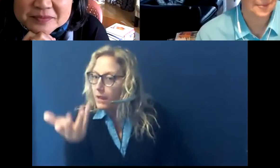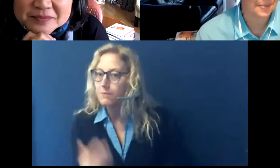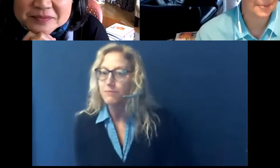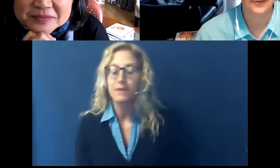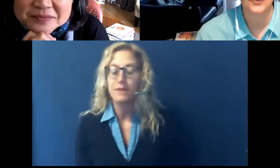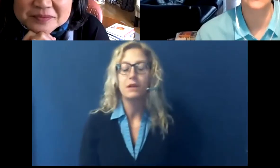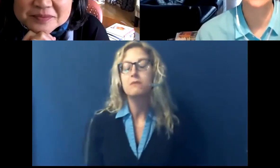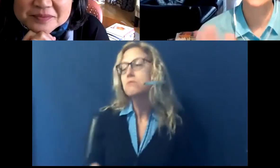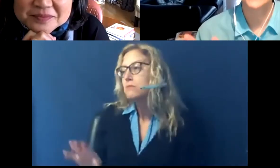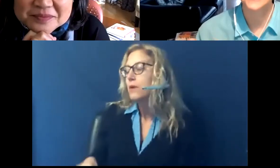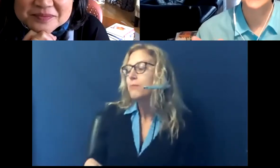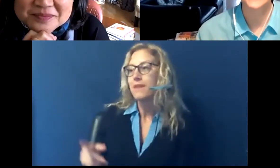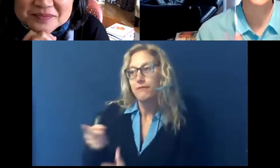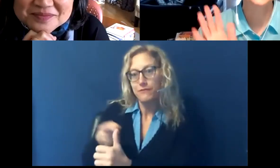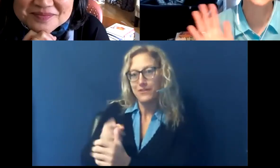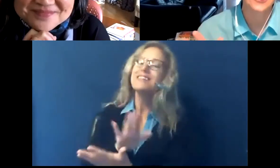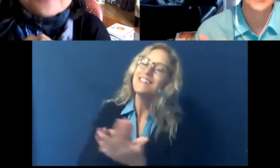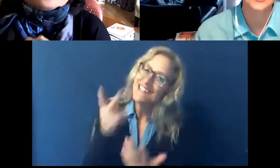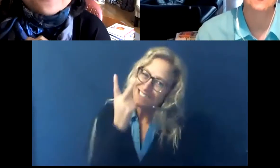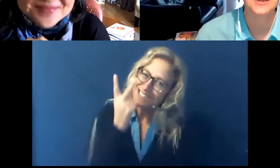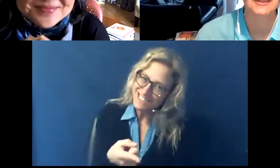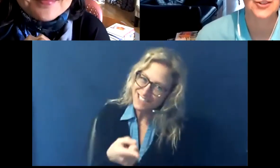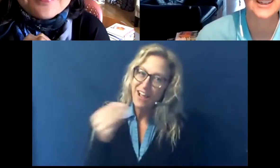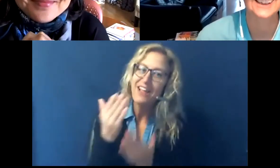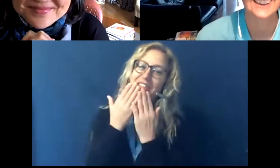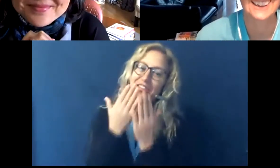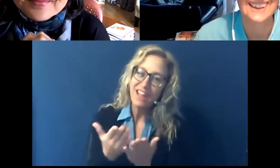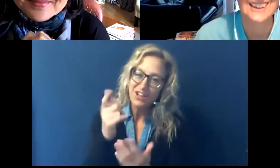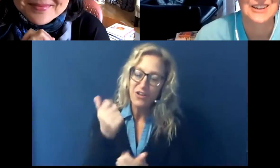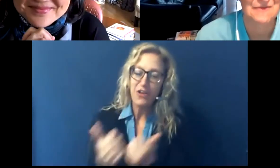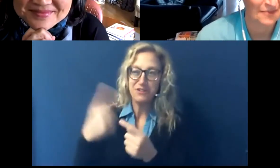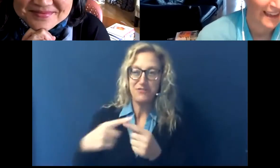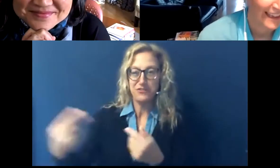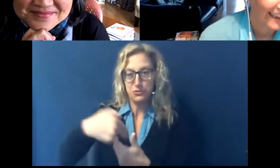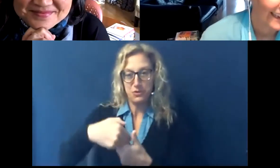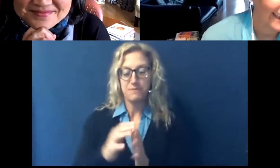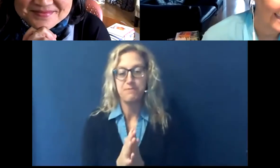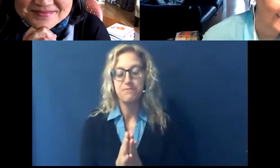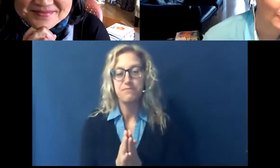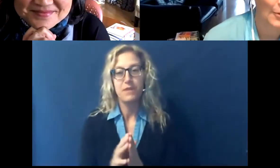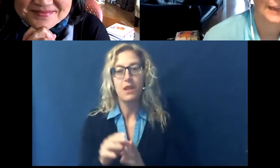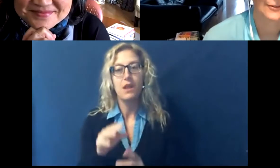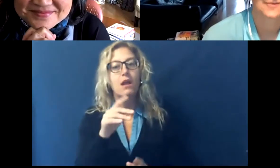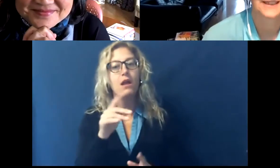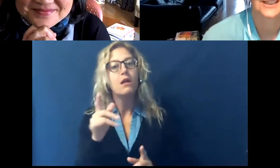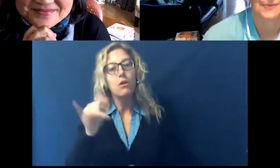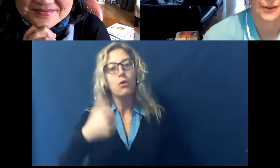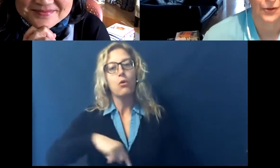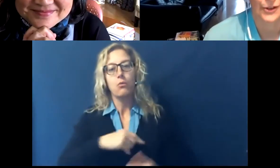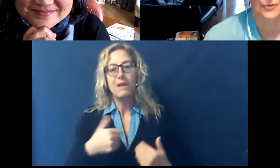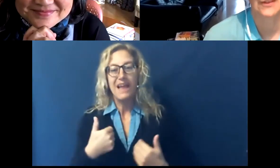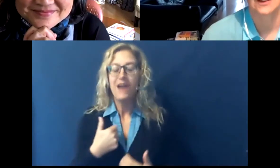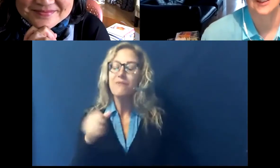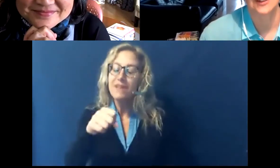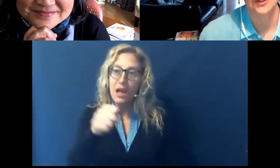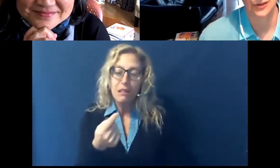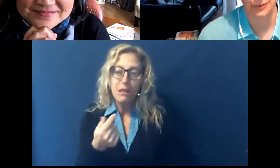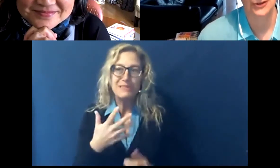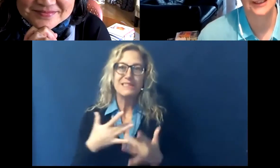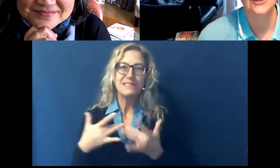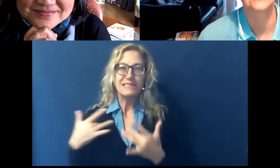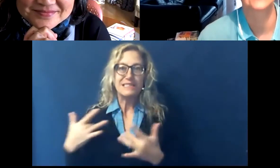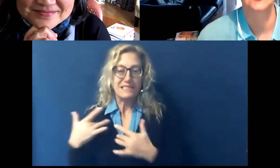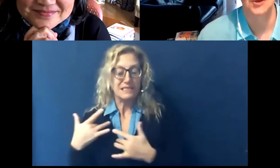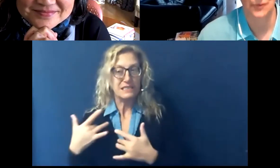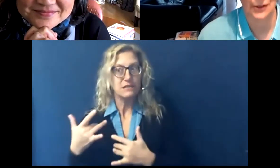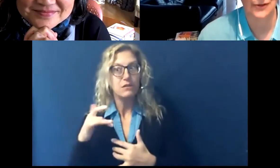talking, first of all, nice to see you, and thank you everybody for joining. And while we have trepidation about the courts, one thing that's super